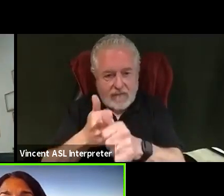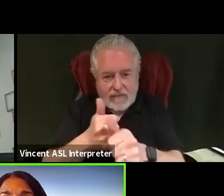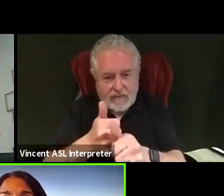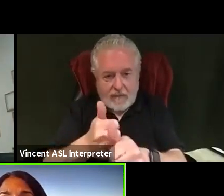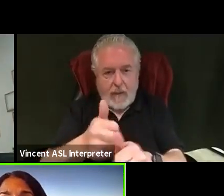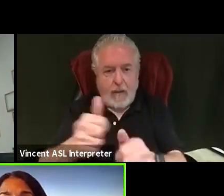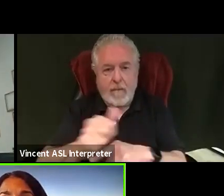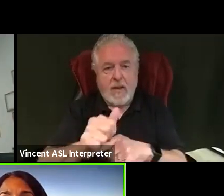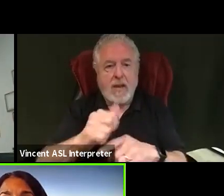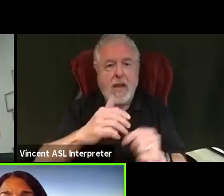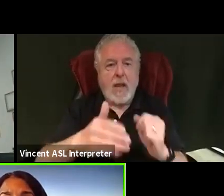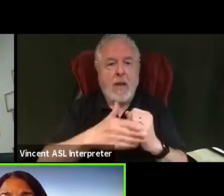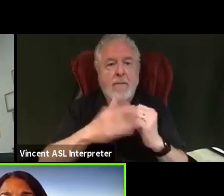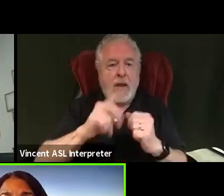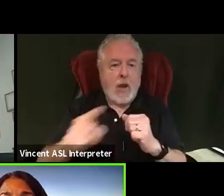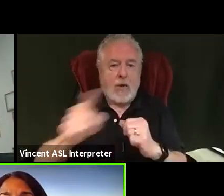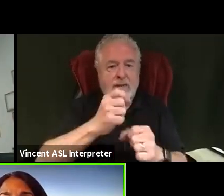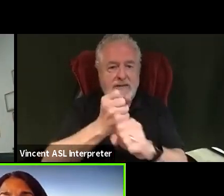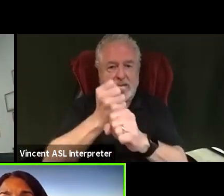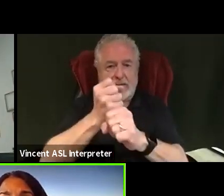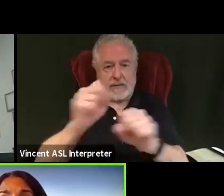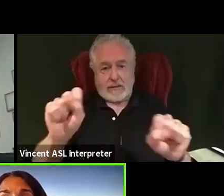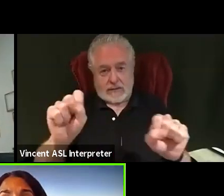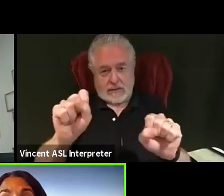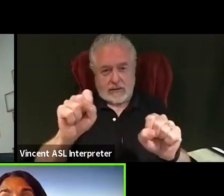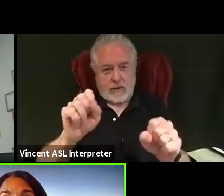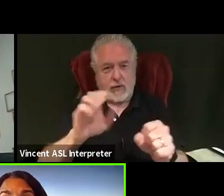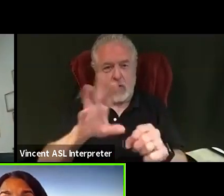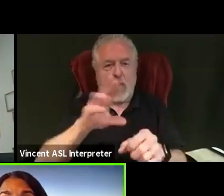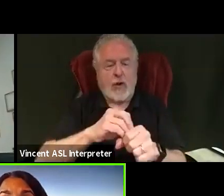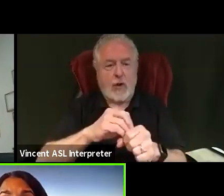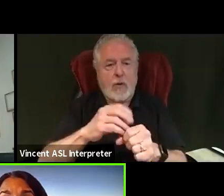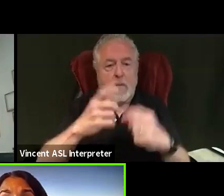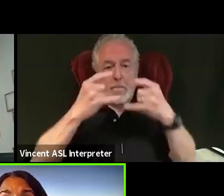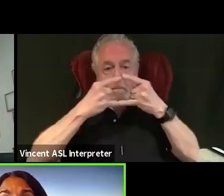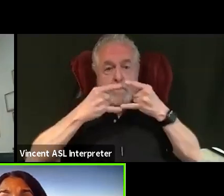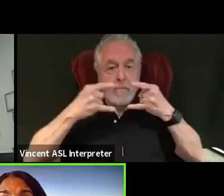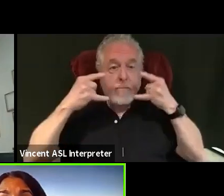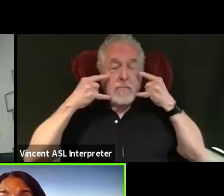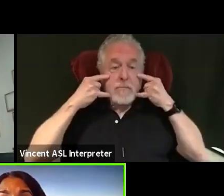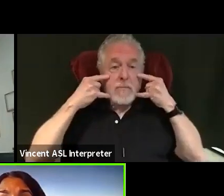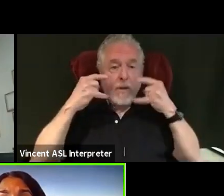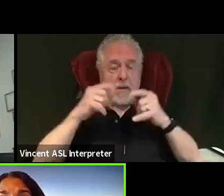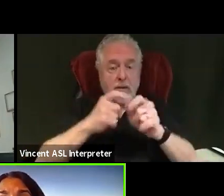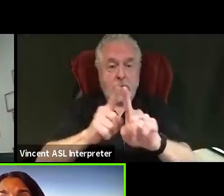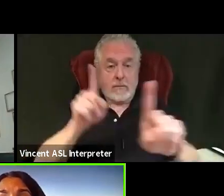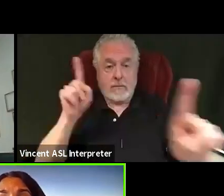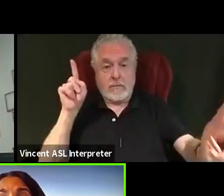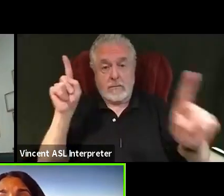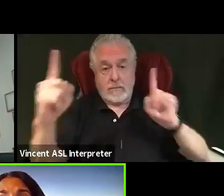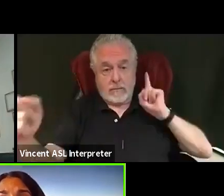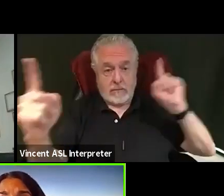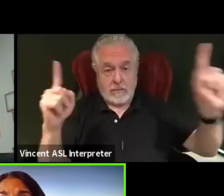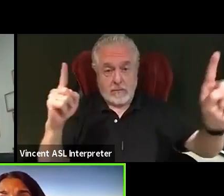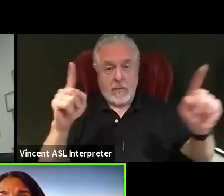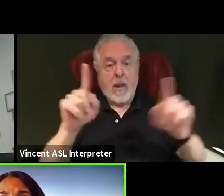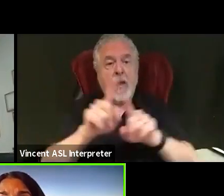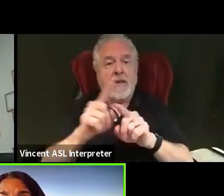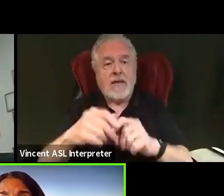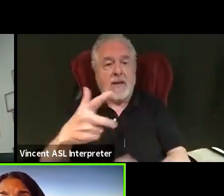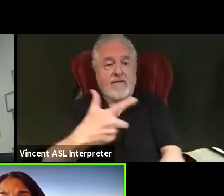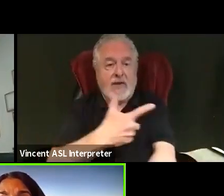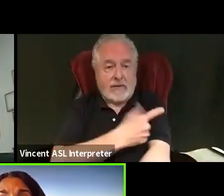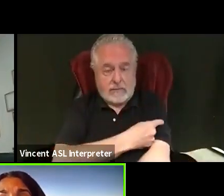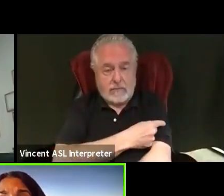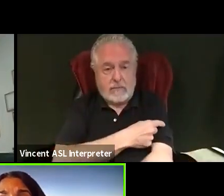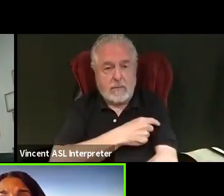practices that help keep everyone safe. These do include the wearing of masks, practicing social distancing, and most of all, getting